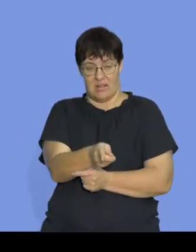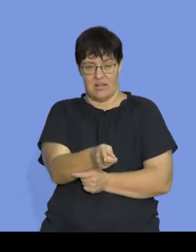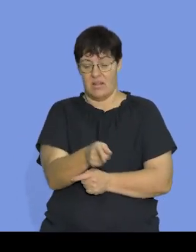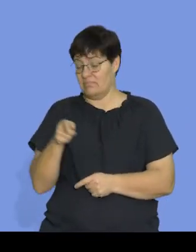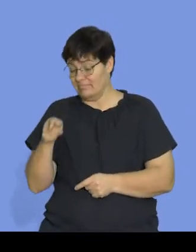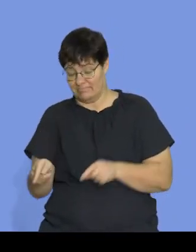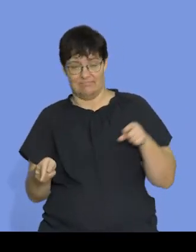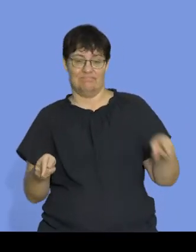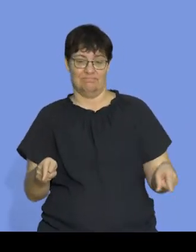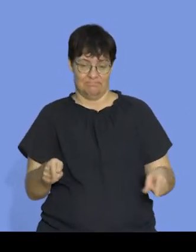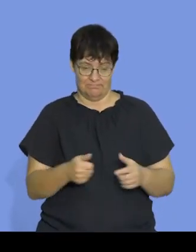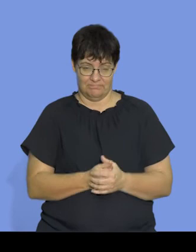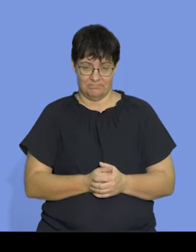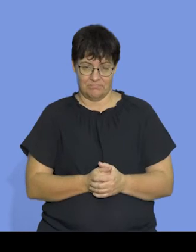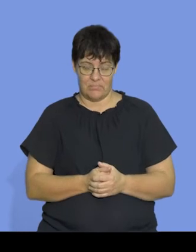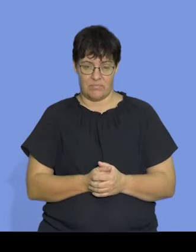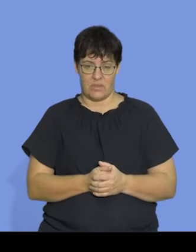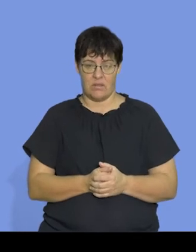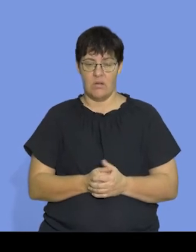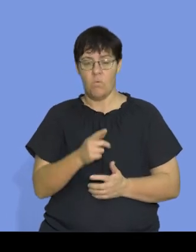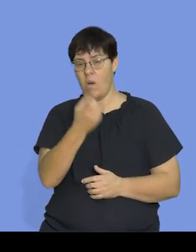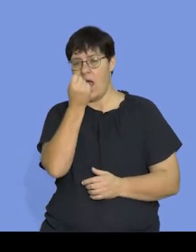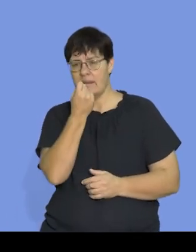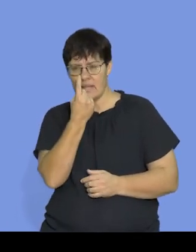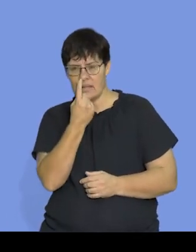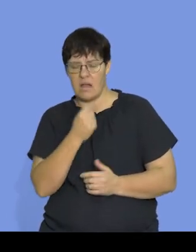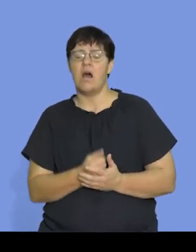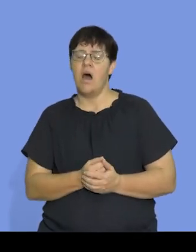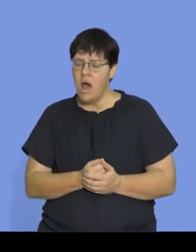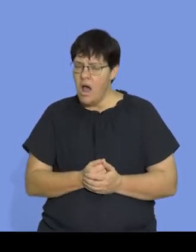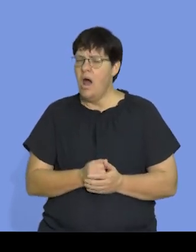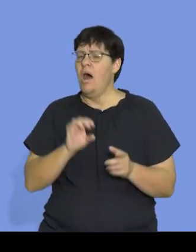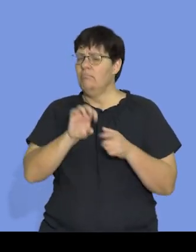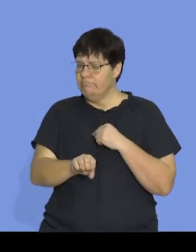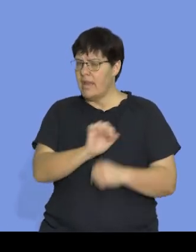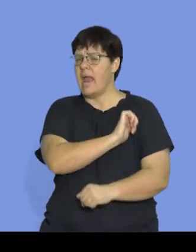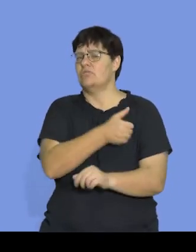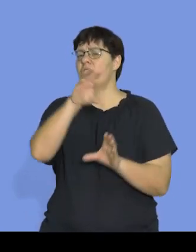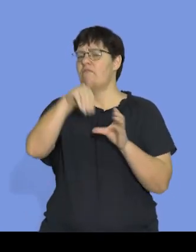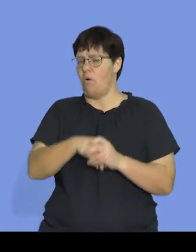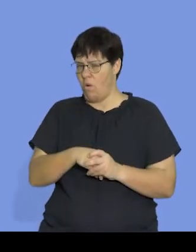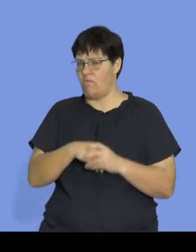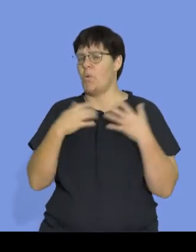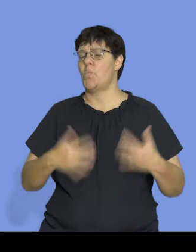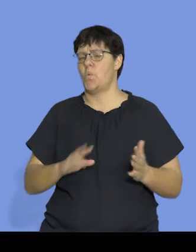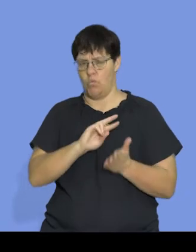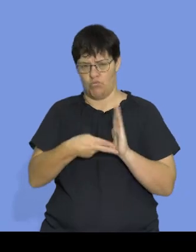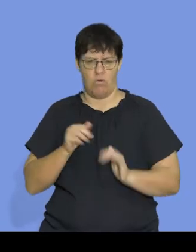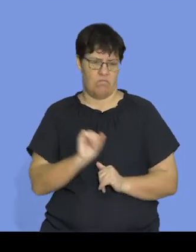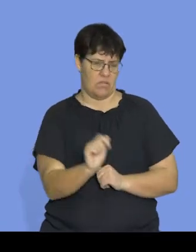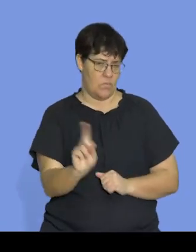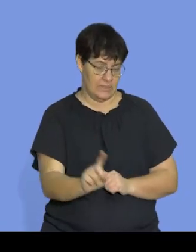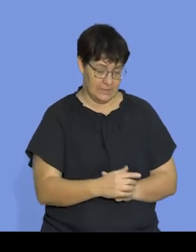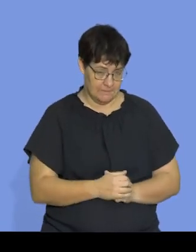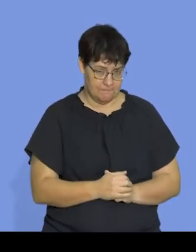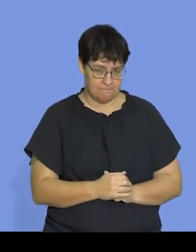and the product. And we get to understand the role of energy in as far as, a chemical change is